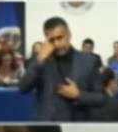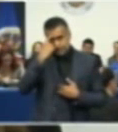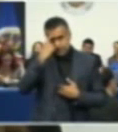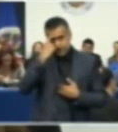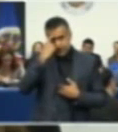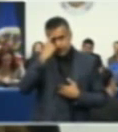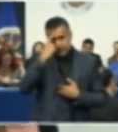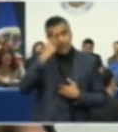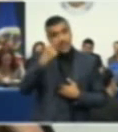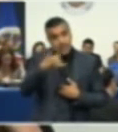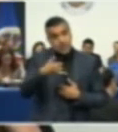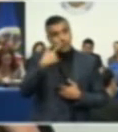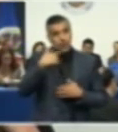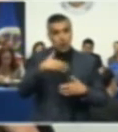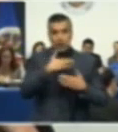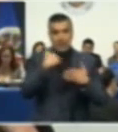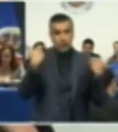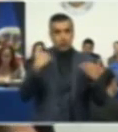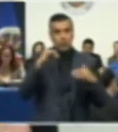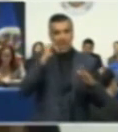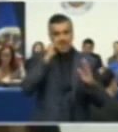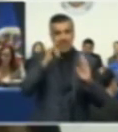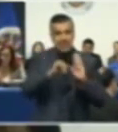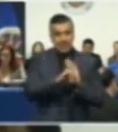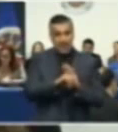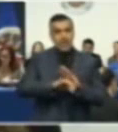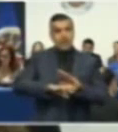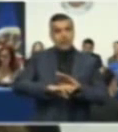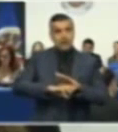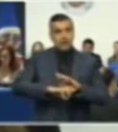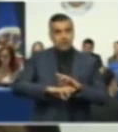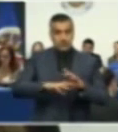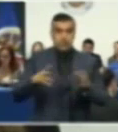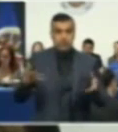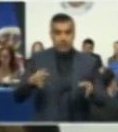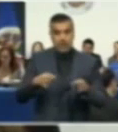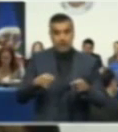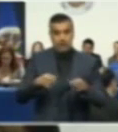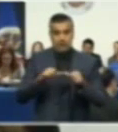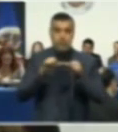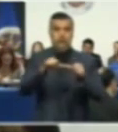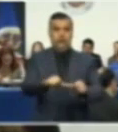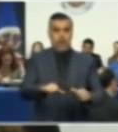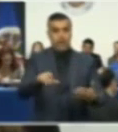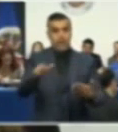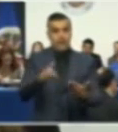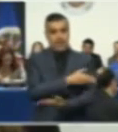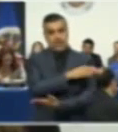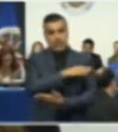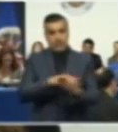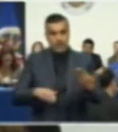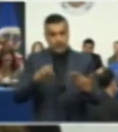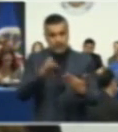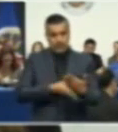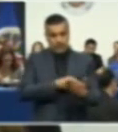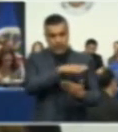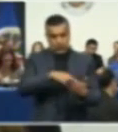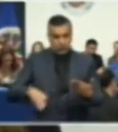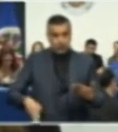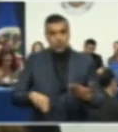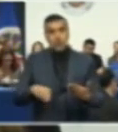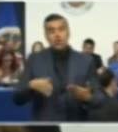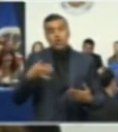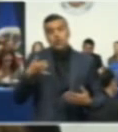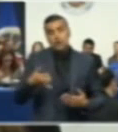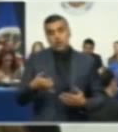the fact that you don't have an identity really perpetuates the discrimination and